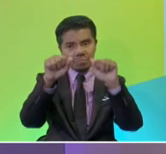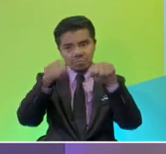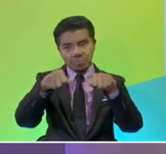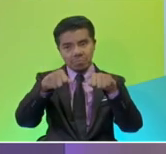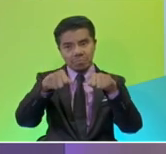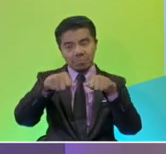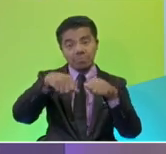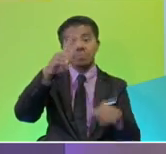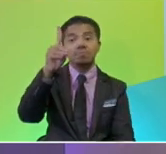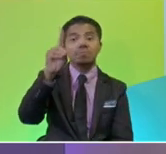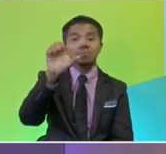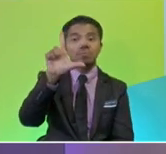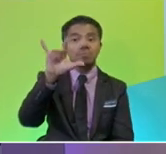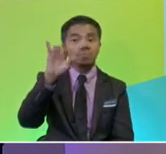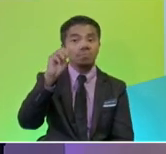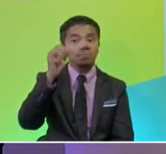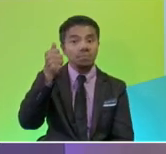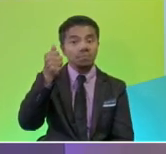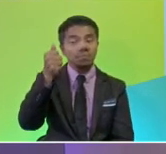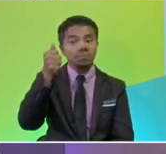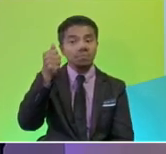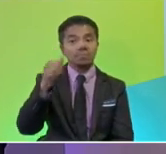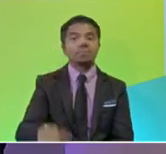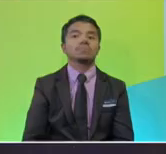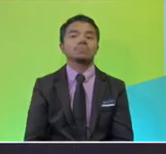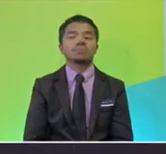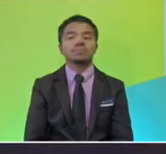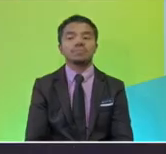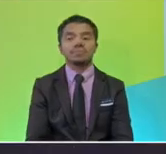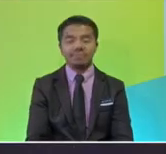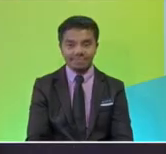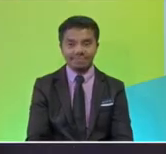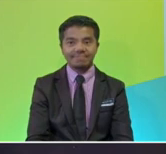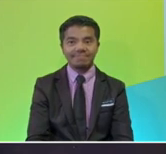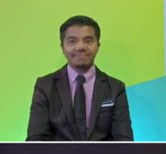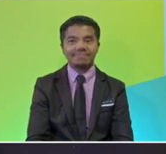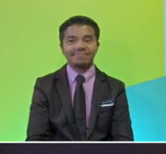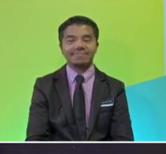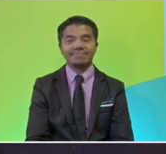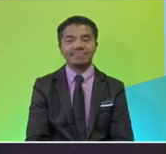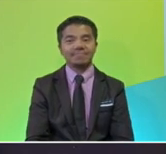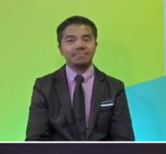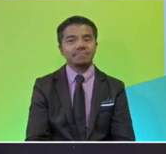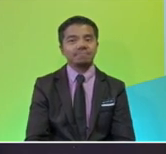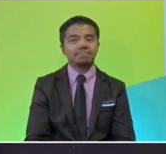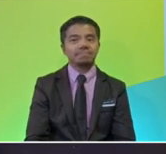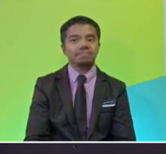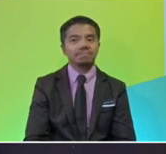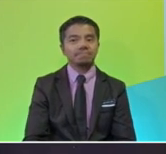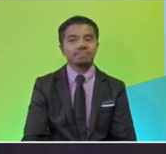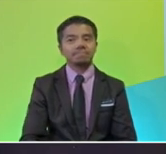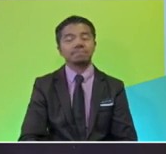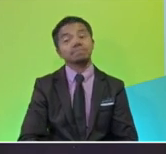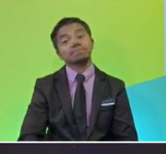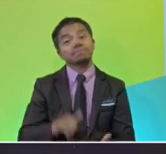the Dilemma portal. From there, you can download our materials. All right. And with that, pupils, we have come to the end of today's